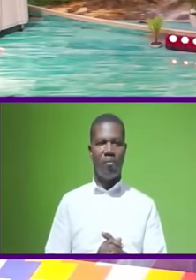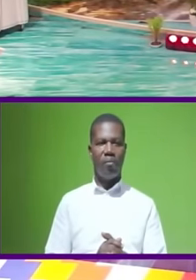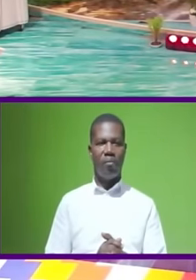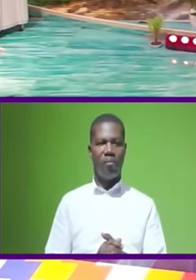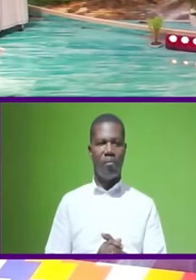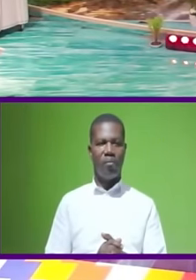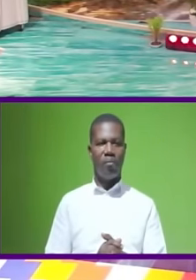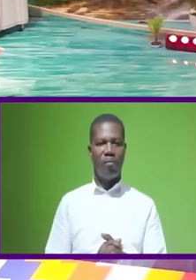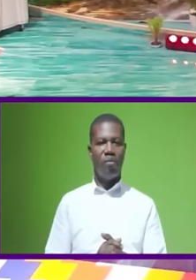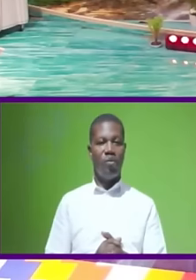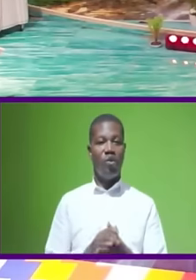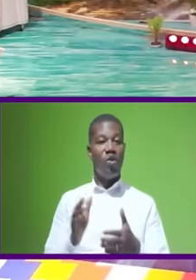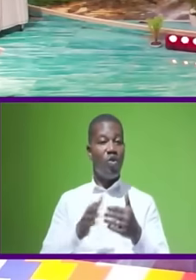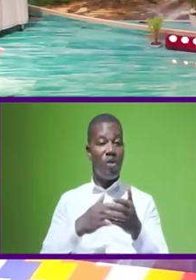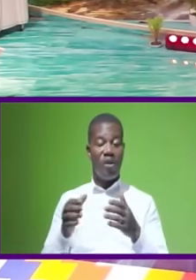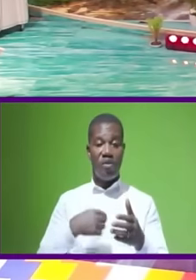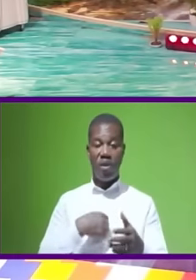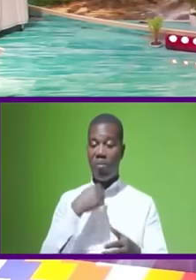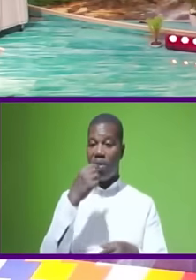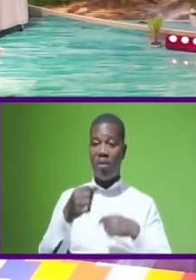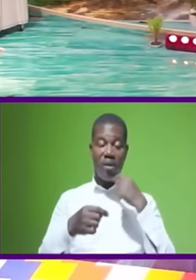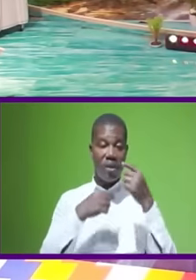me.